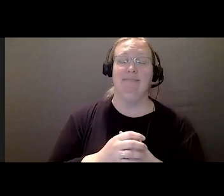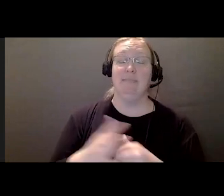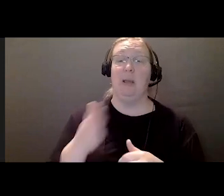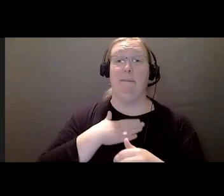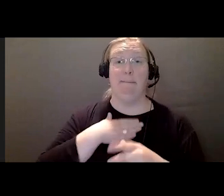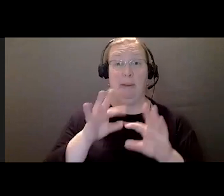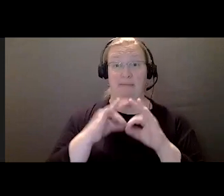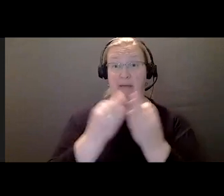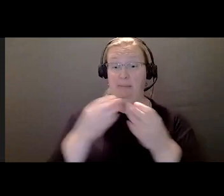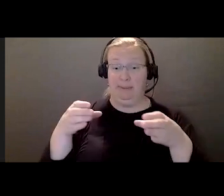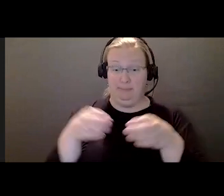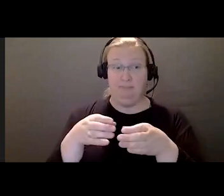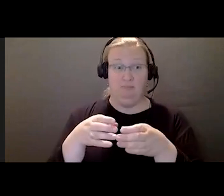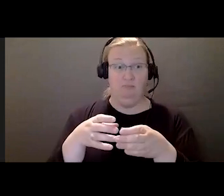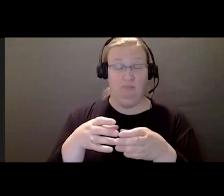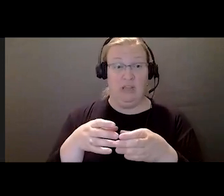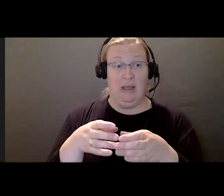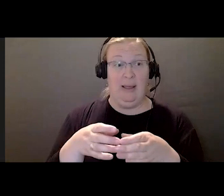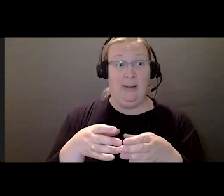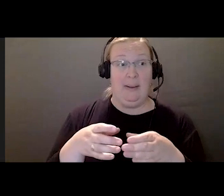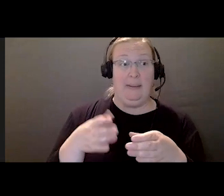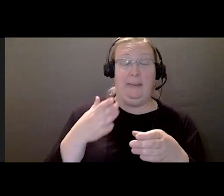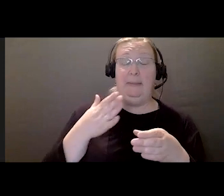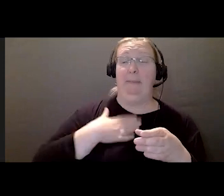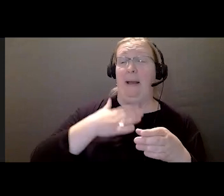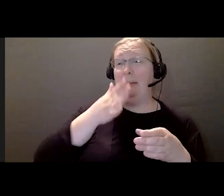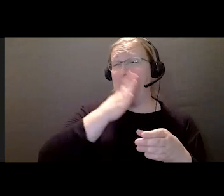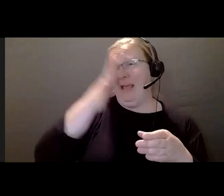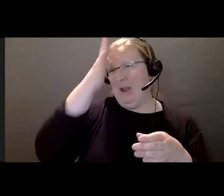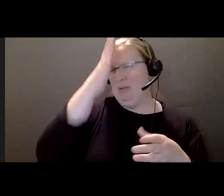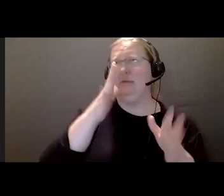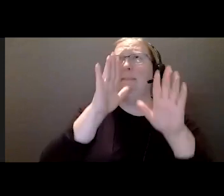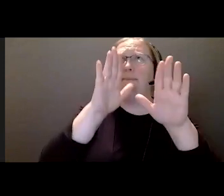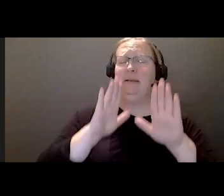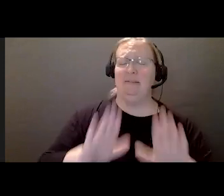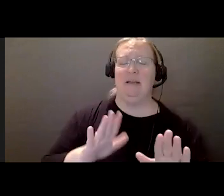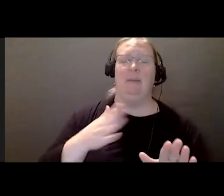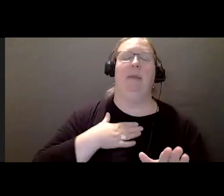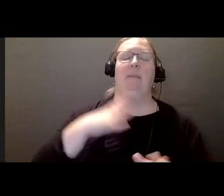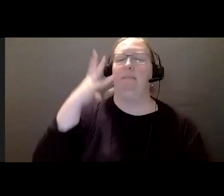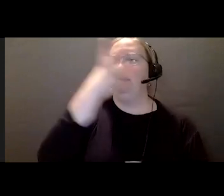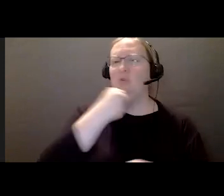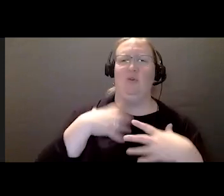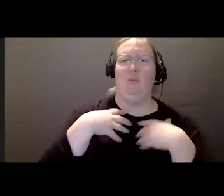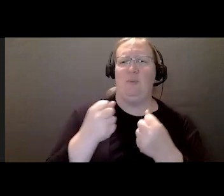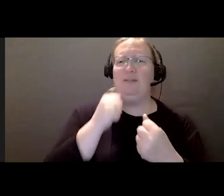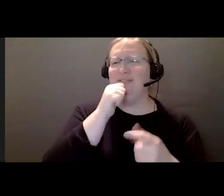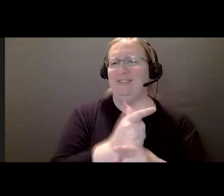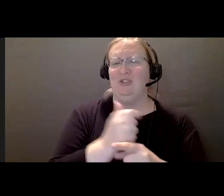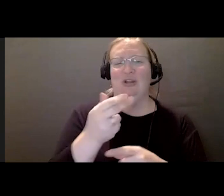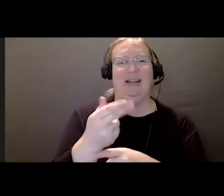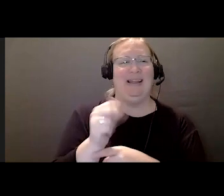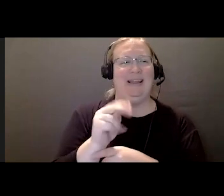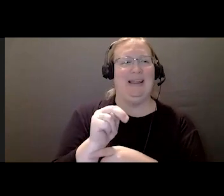My family consists of my amazing parents, my beautiful and brave sister, Hannah, and my